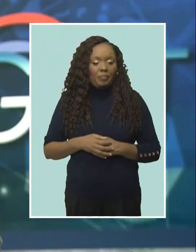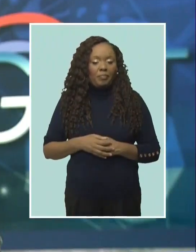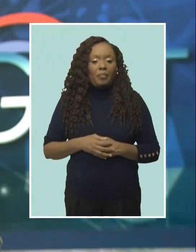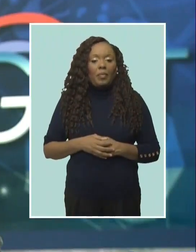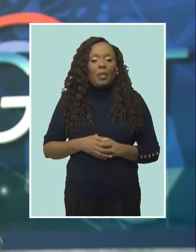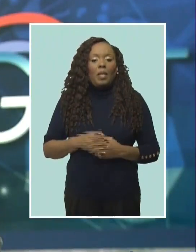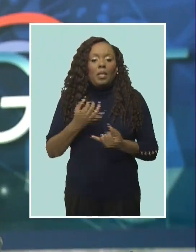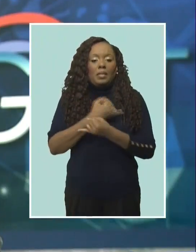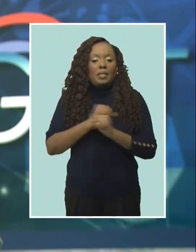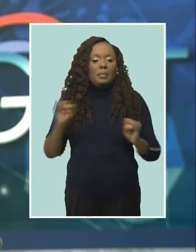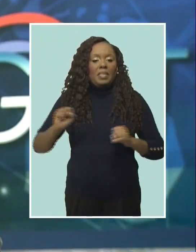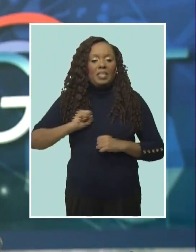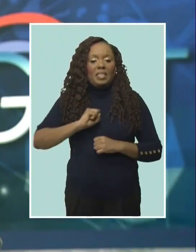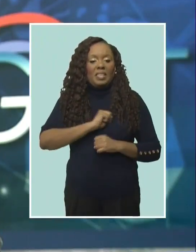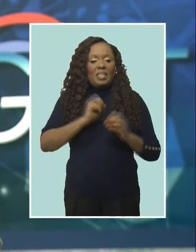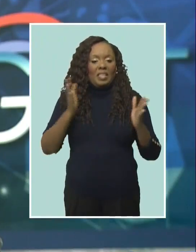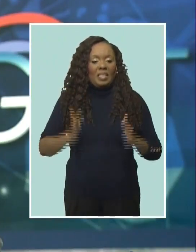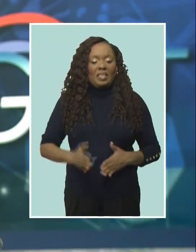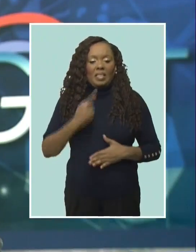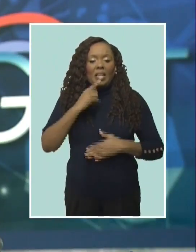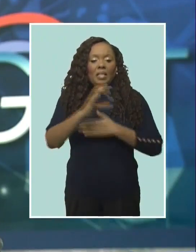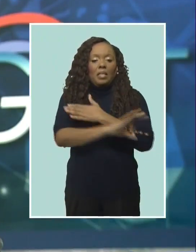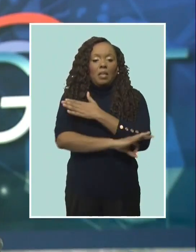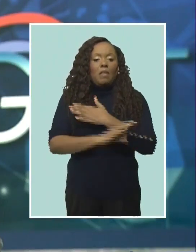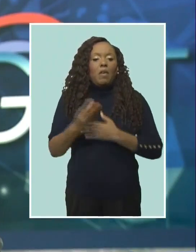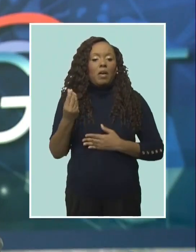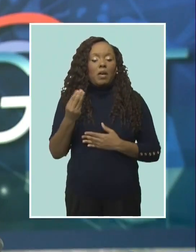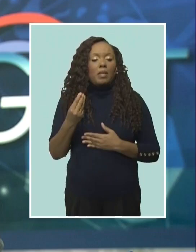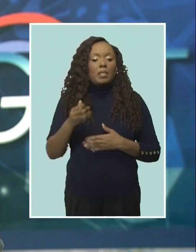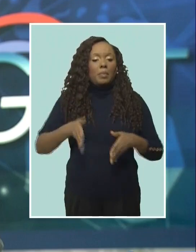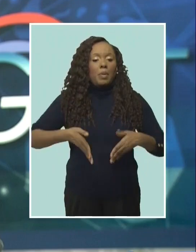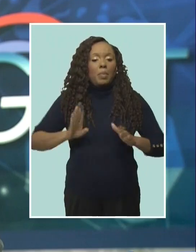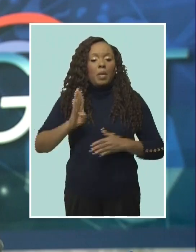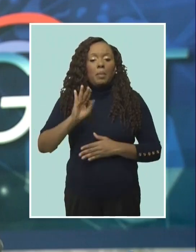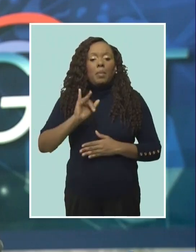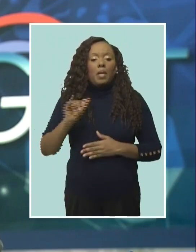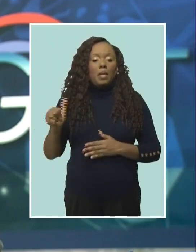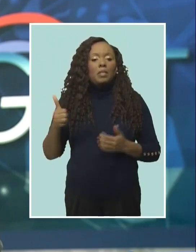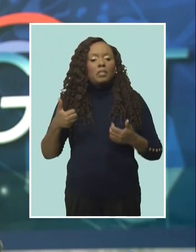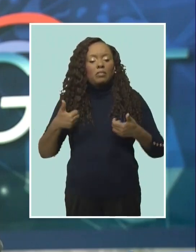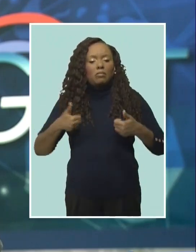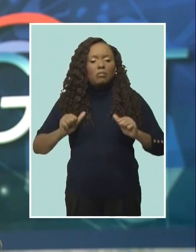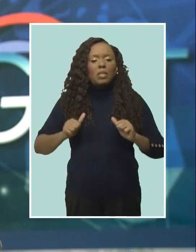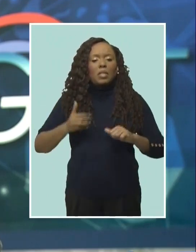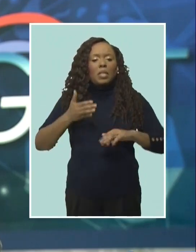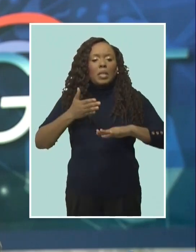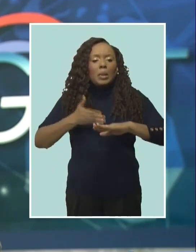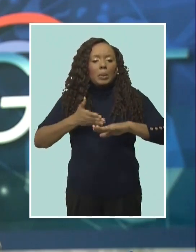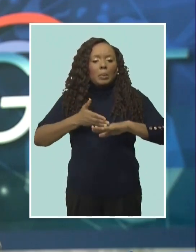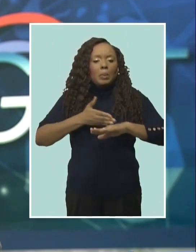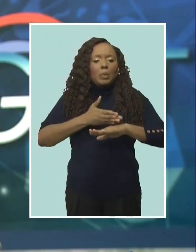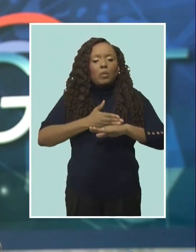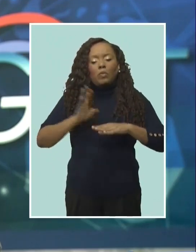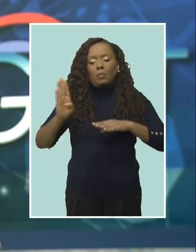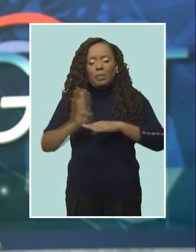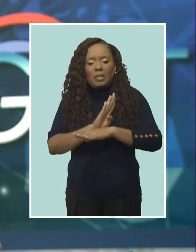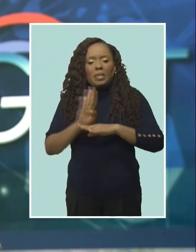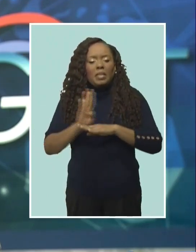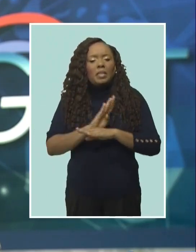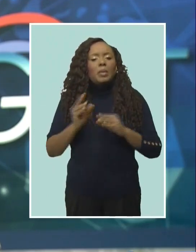Independent Senator Kevin Boyce views the foreign currency permits bill as another attempt to improve the ease of doing